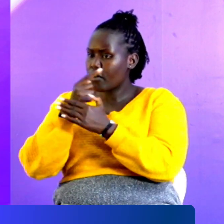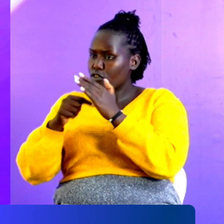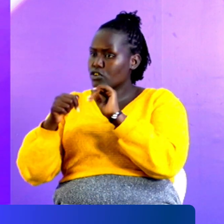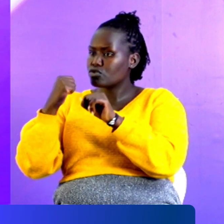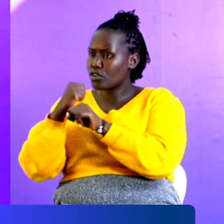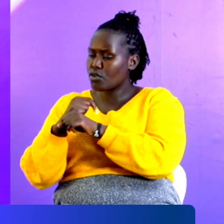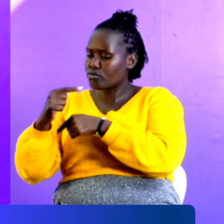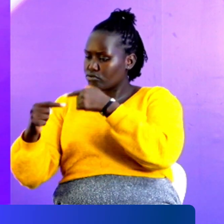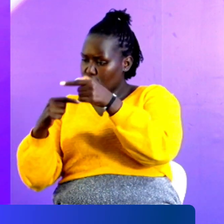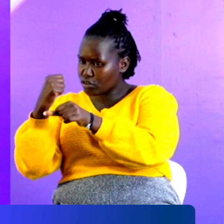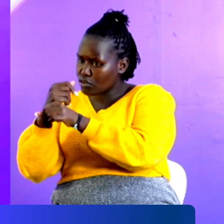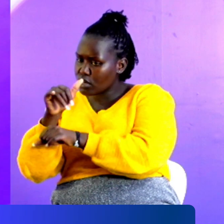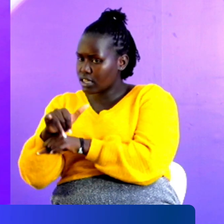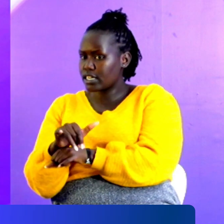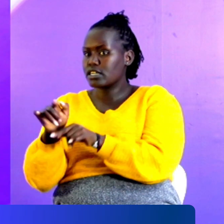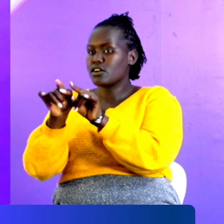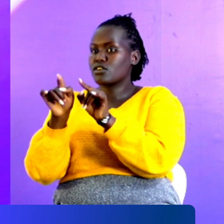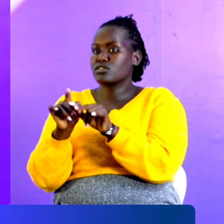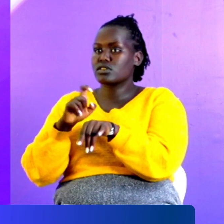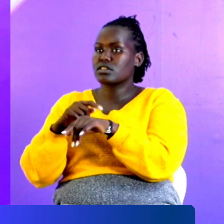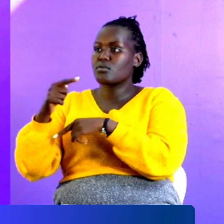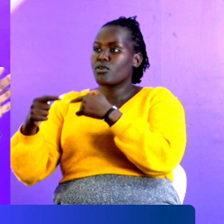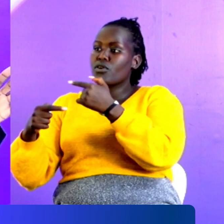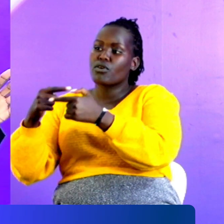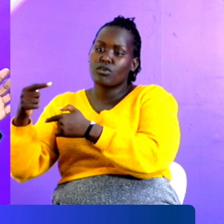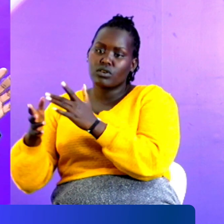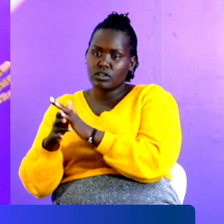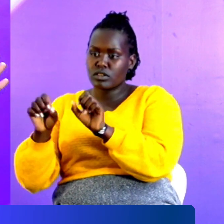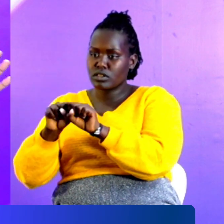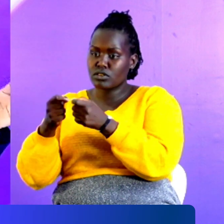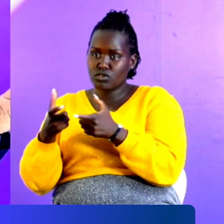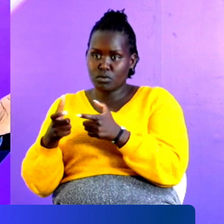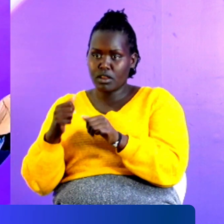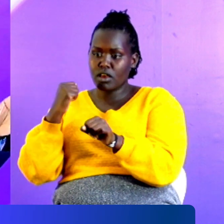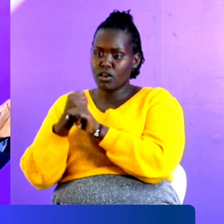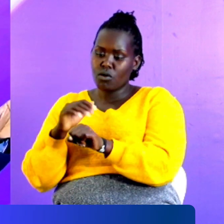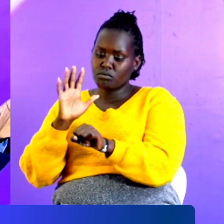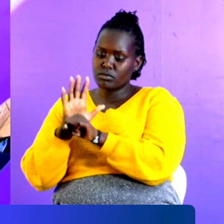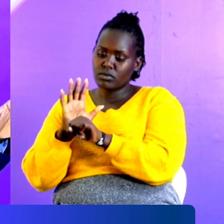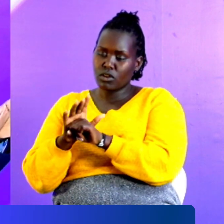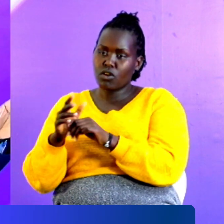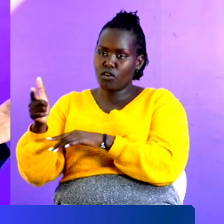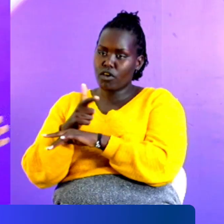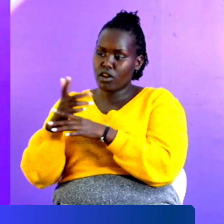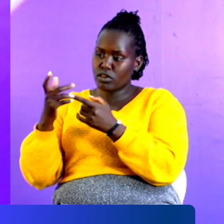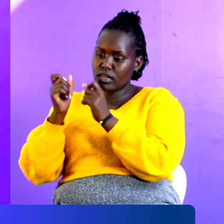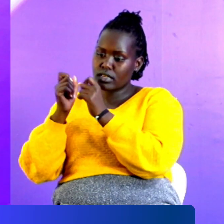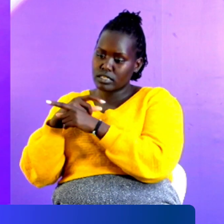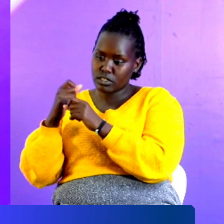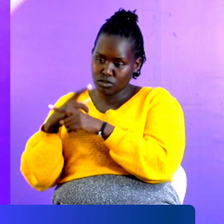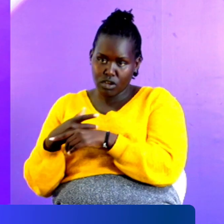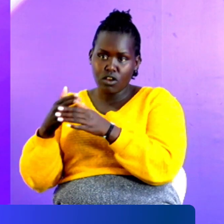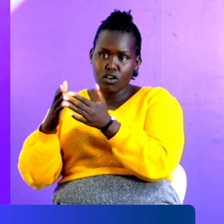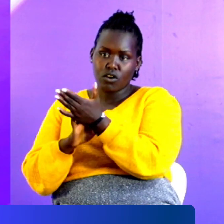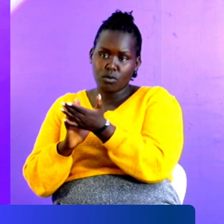because we are behind you. Yeah. And even as we continue agitating, even on social media, I do a lot of videos on TikTok, all right? Yeah. I do a lot of commentaries